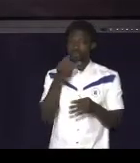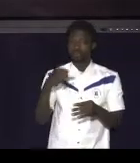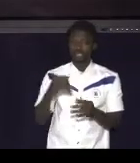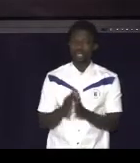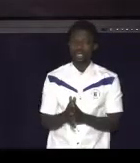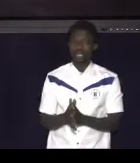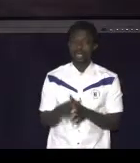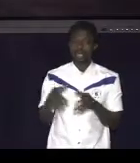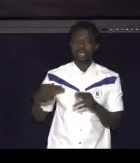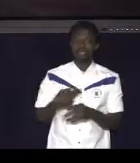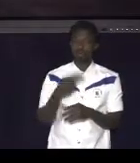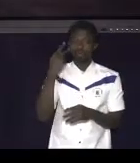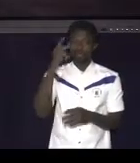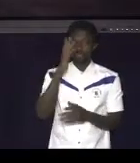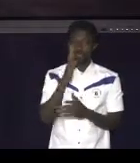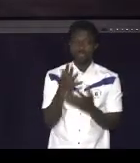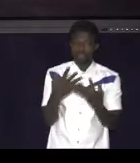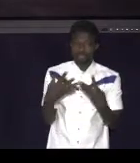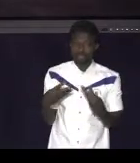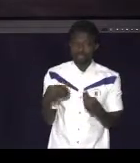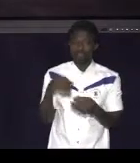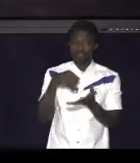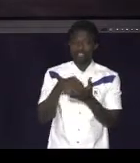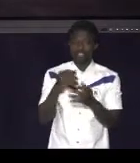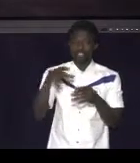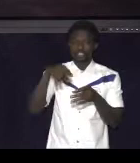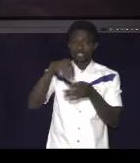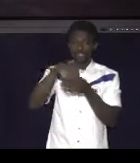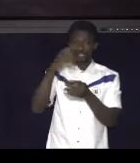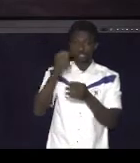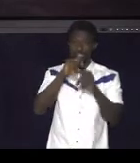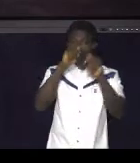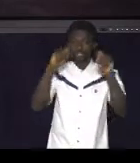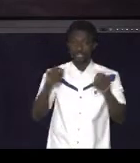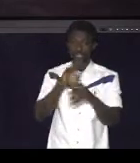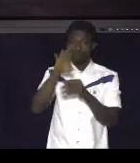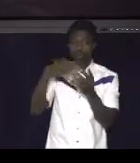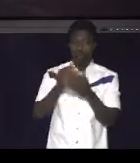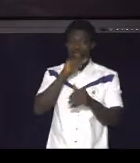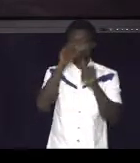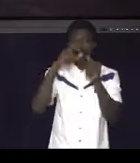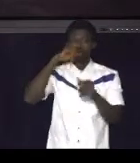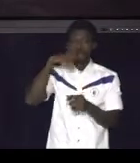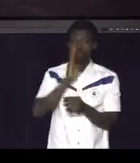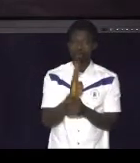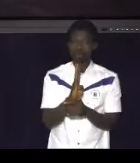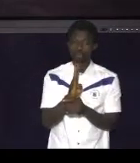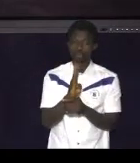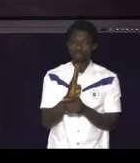diagram. Let's see about solving it. Inside the triangle, all the angles must be